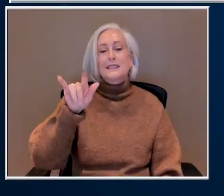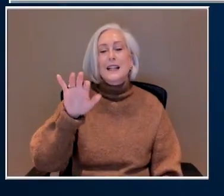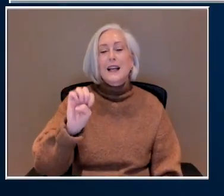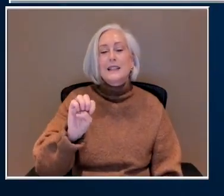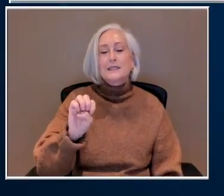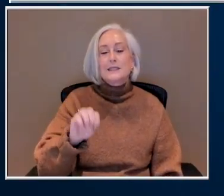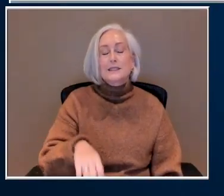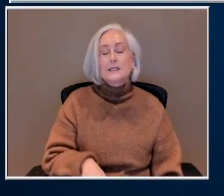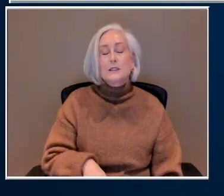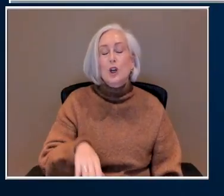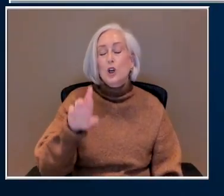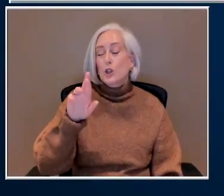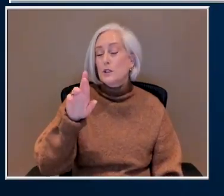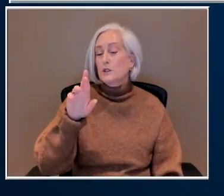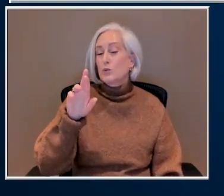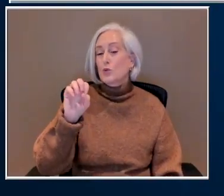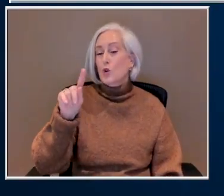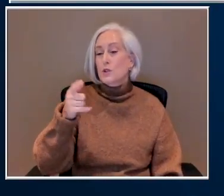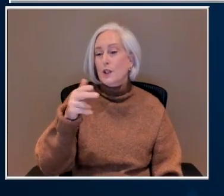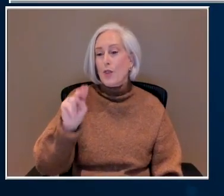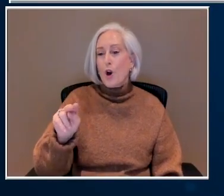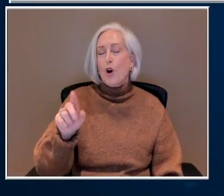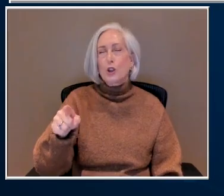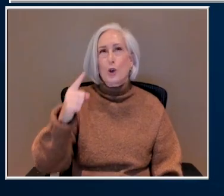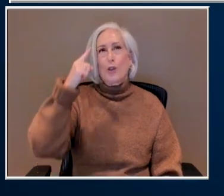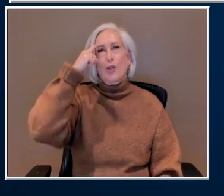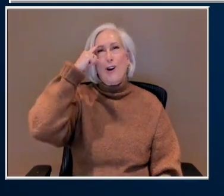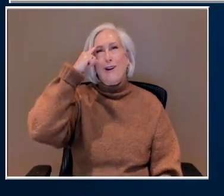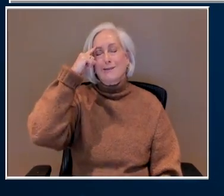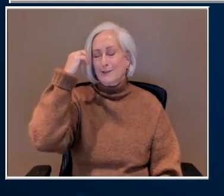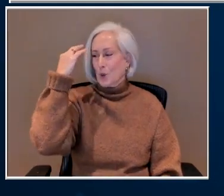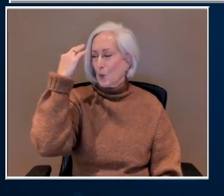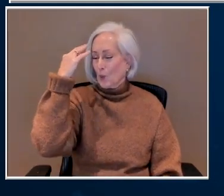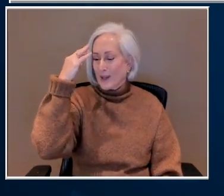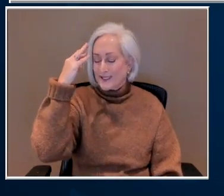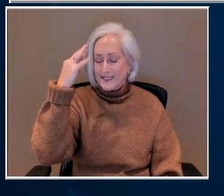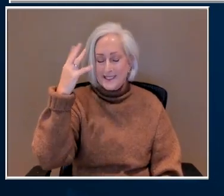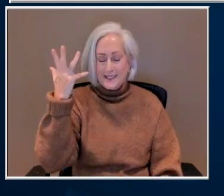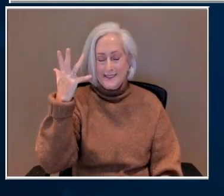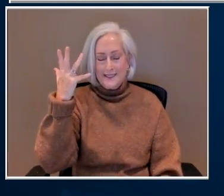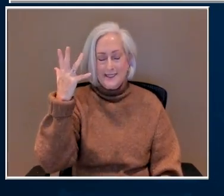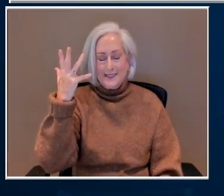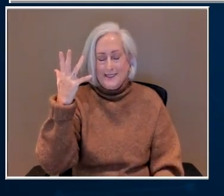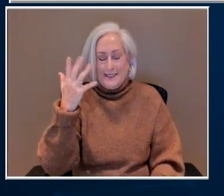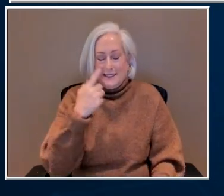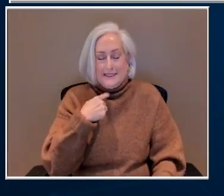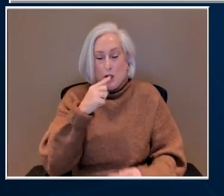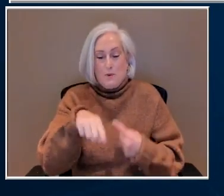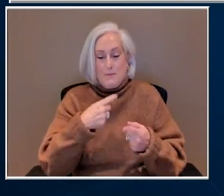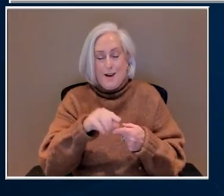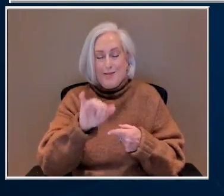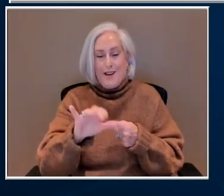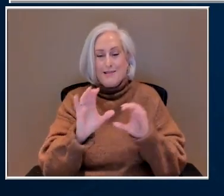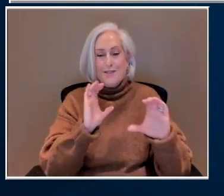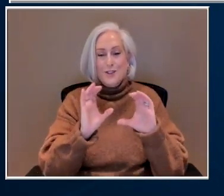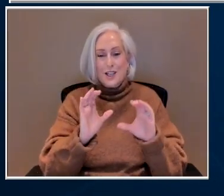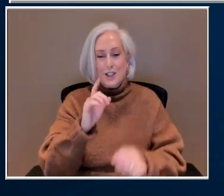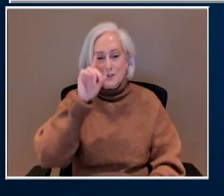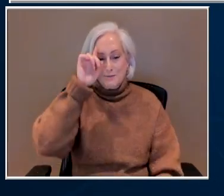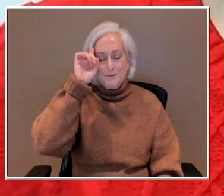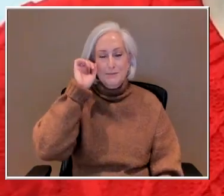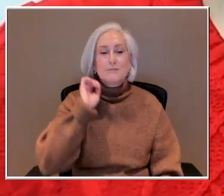surgery, you said you thought he was off his rocker. You couldn't quite get your head around it. Tell me a little bit about that conversation when you first heard it.